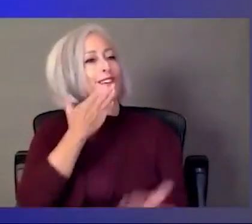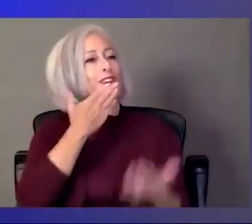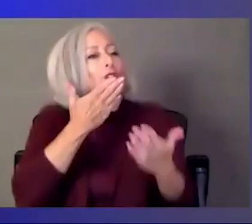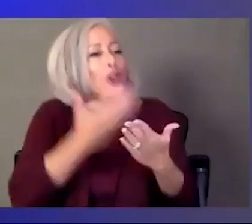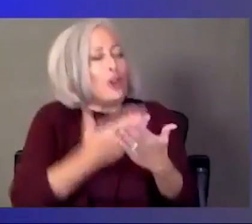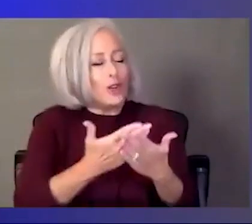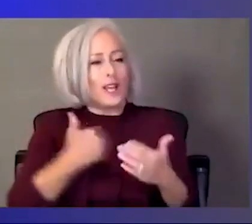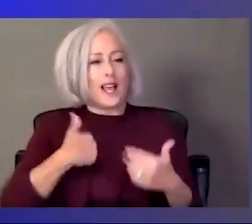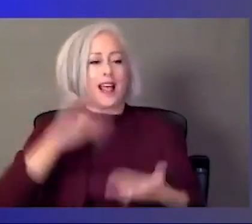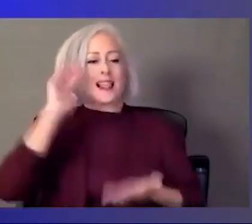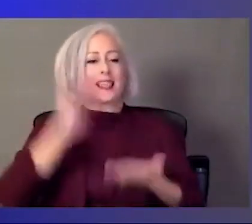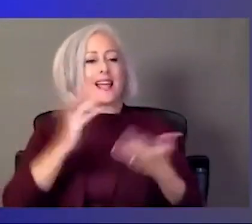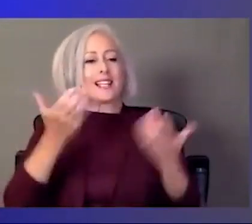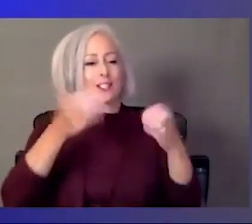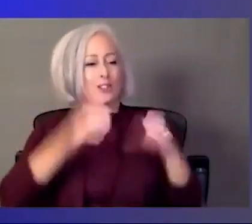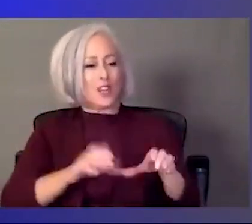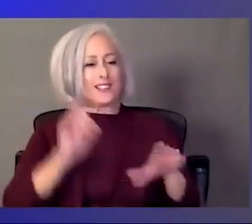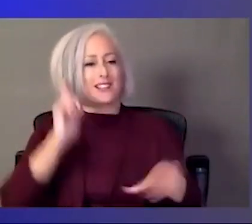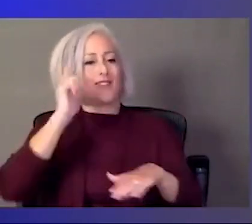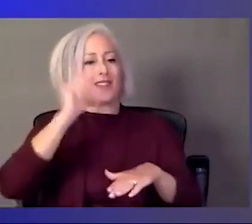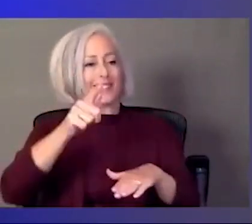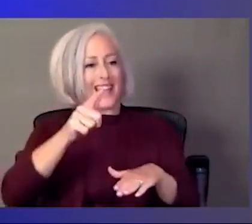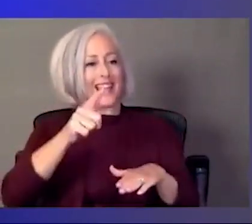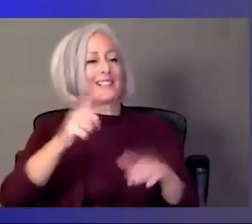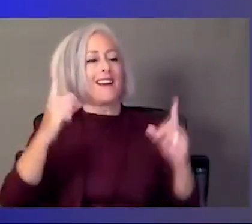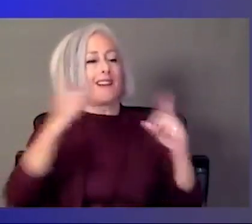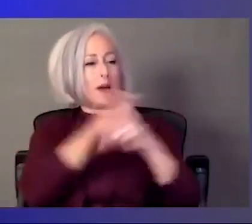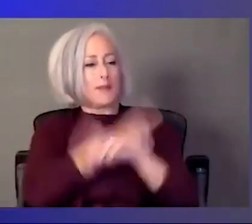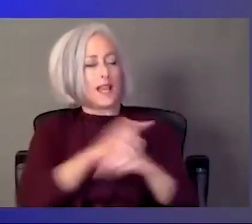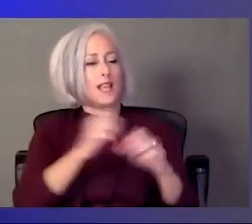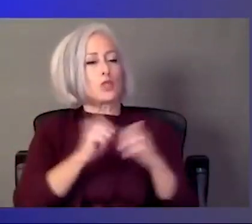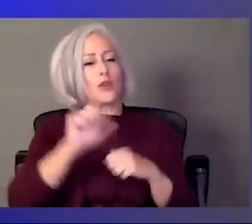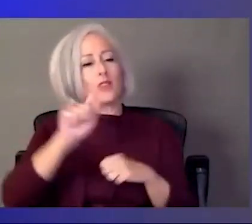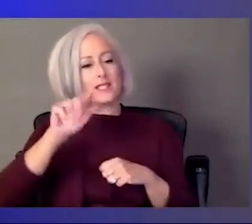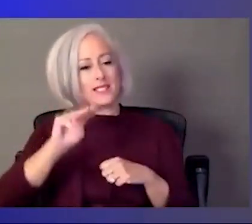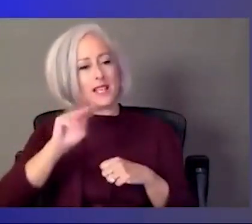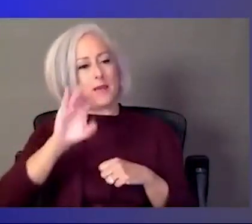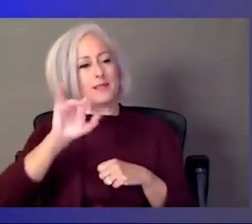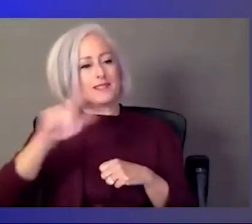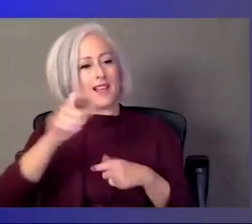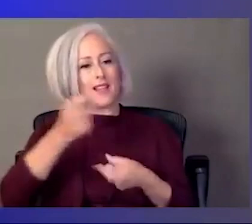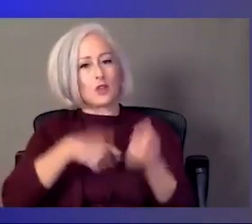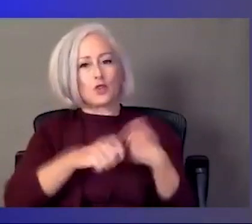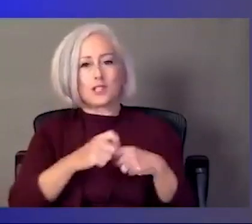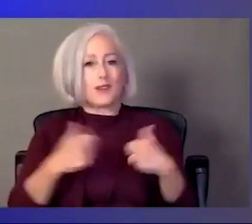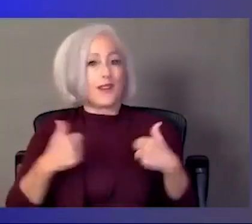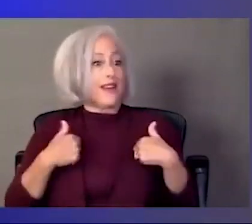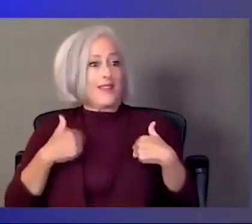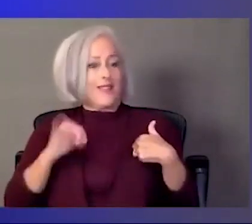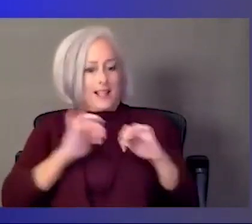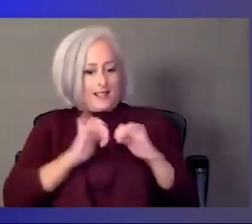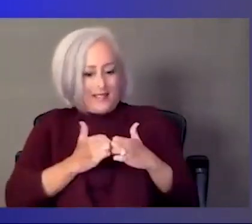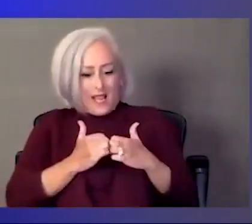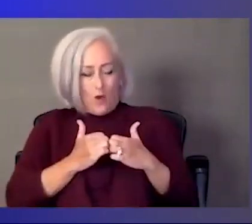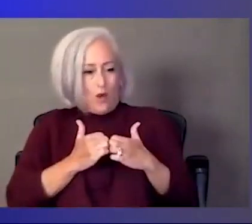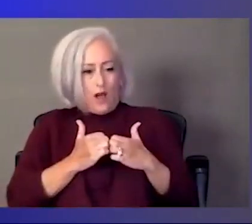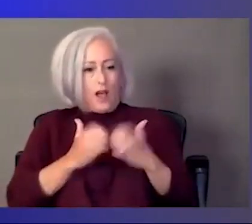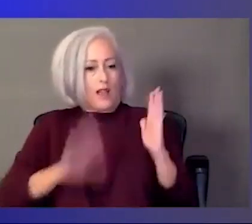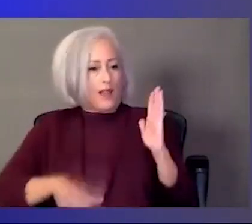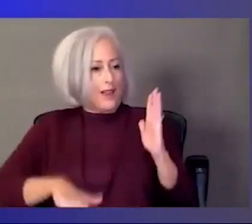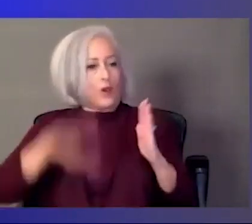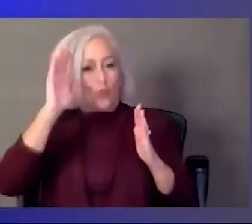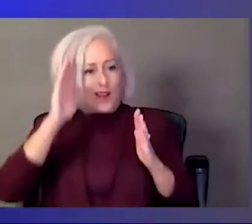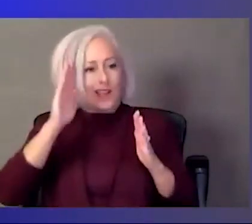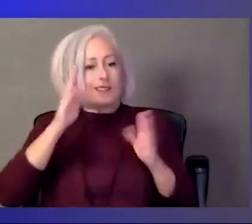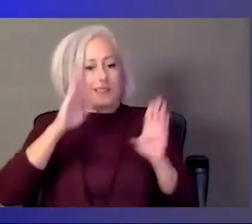the late complications associated with stem cell transplant. I'm a stem cell transplanter. That's the way I was raised and bred.